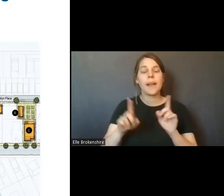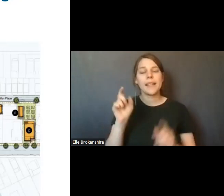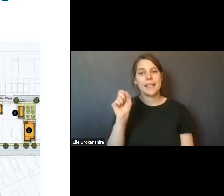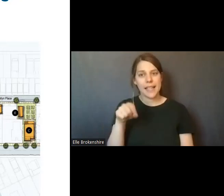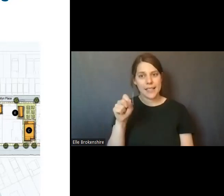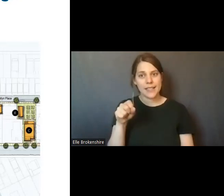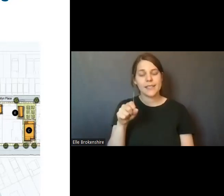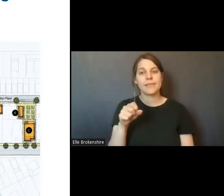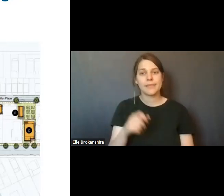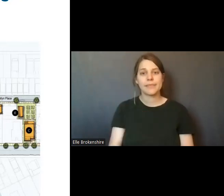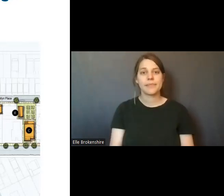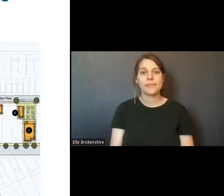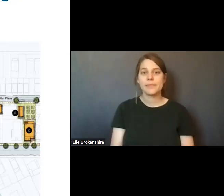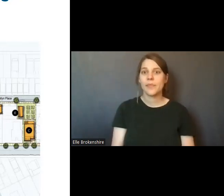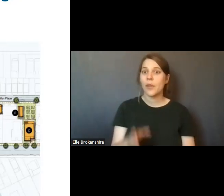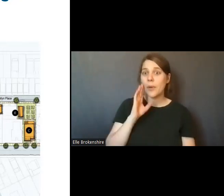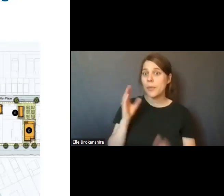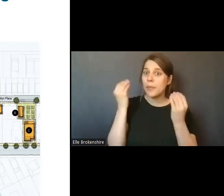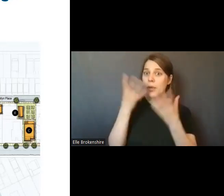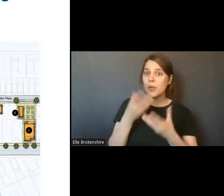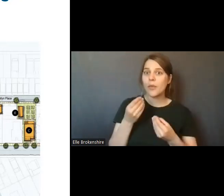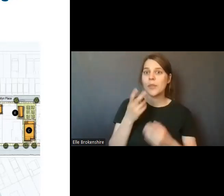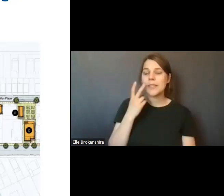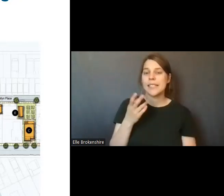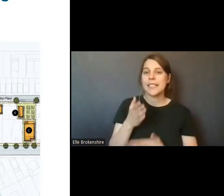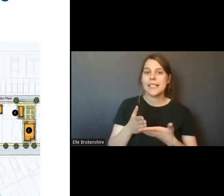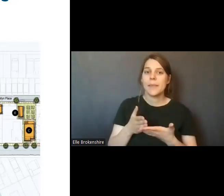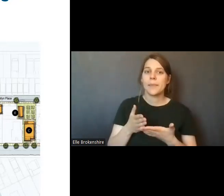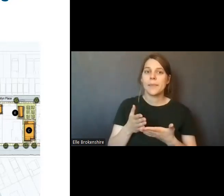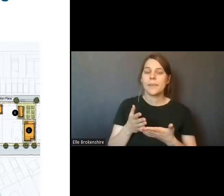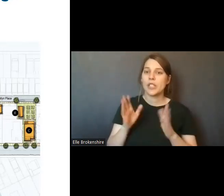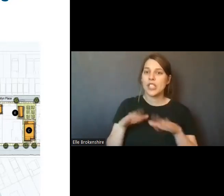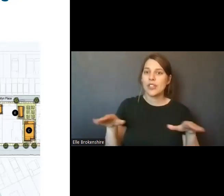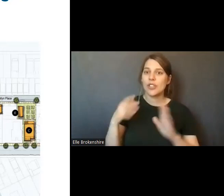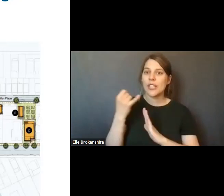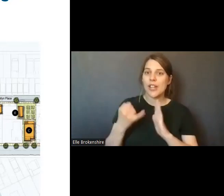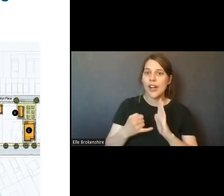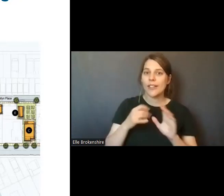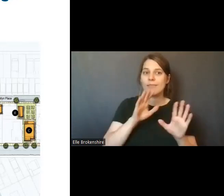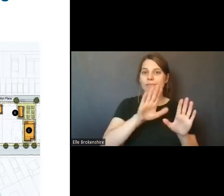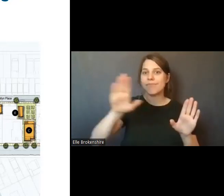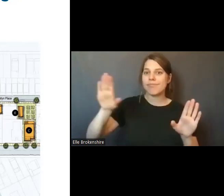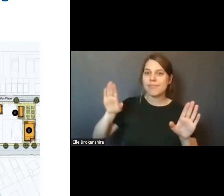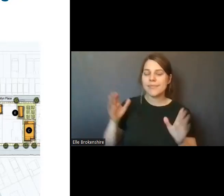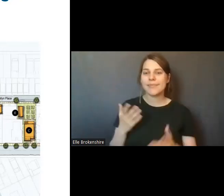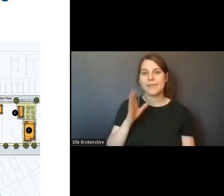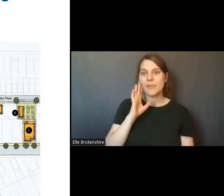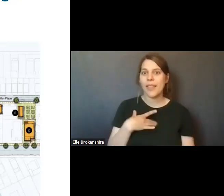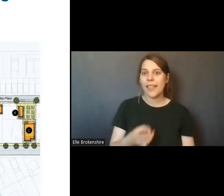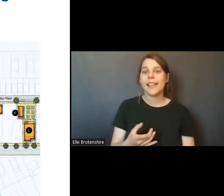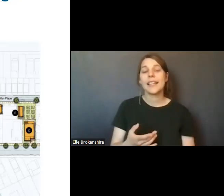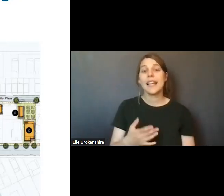of the above. Yeah, it'll be really beautiful to see some children's art around that wrap. So very excited about this,